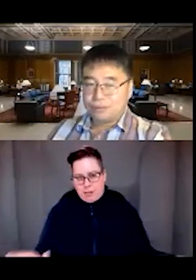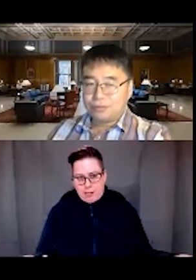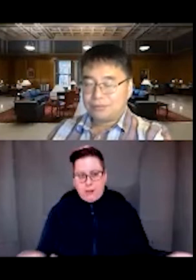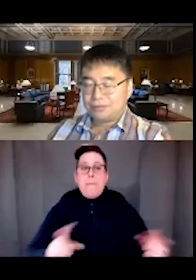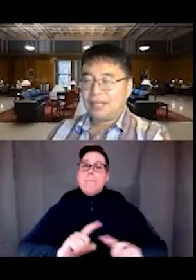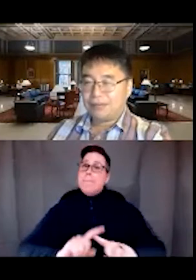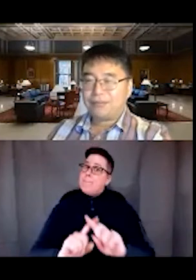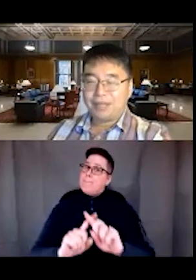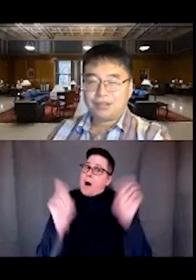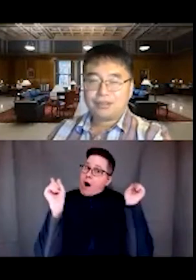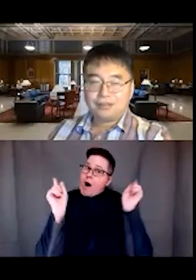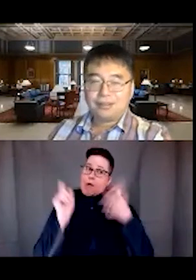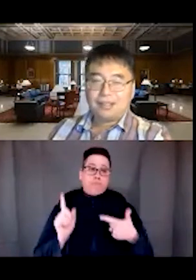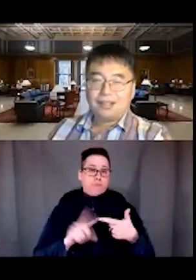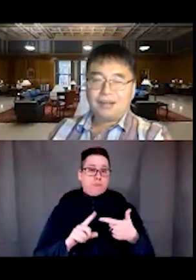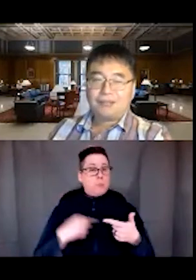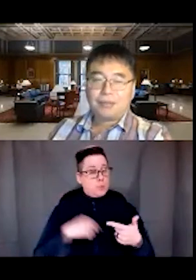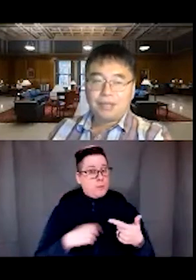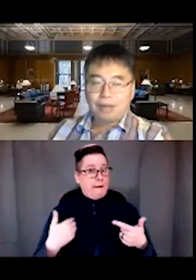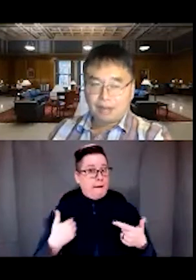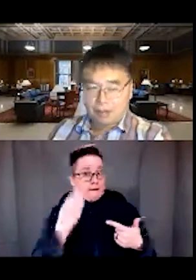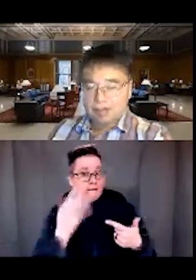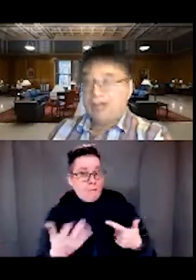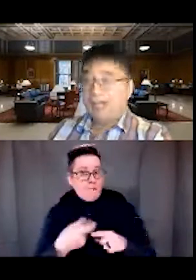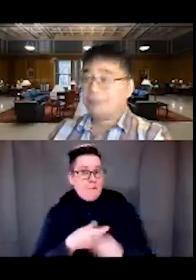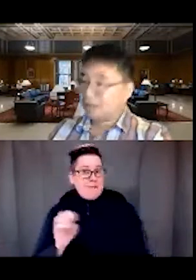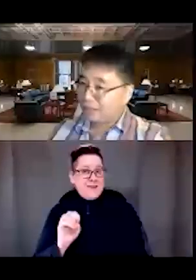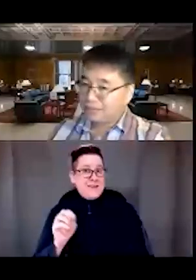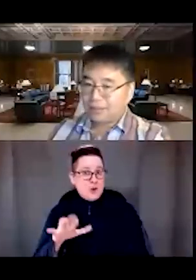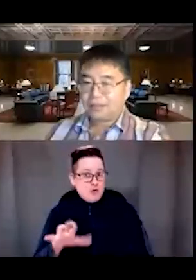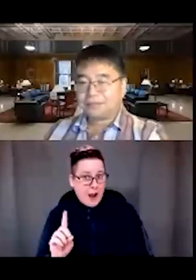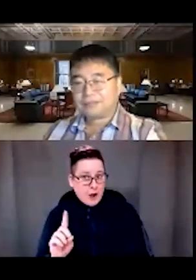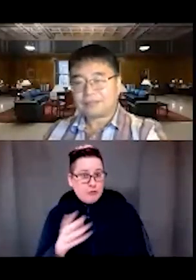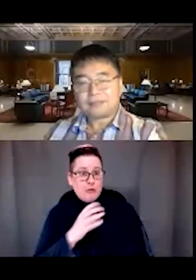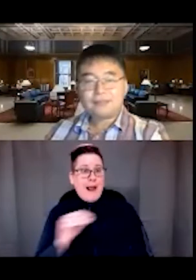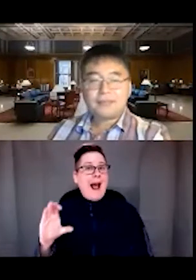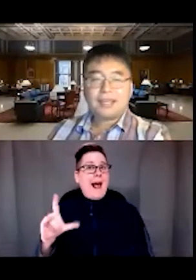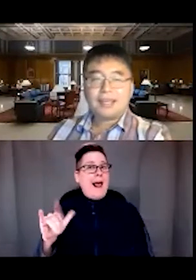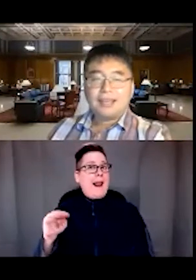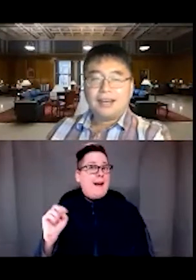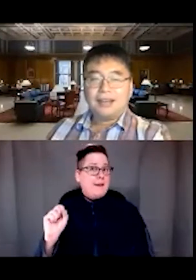do have information from the e-records and from their claims data.